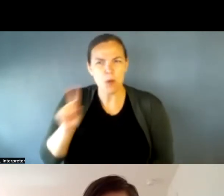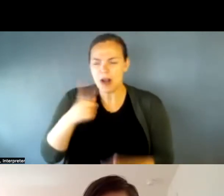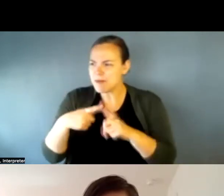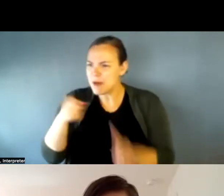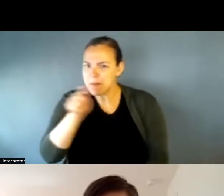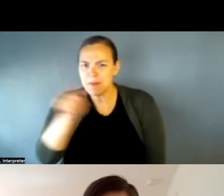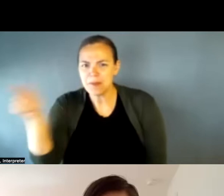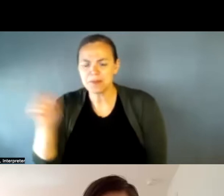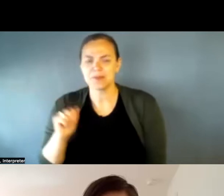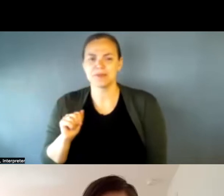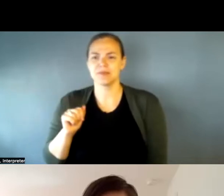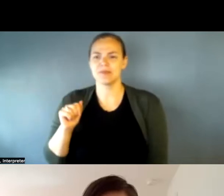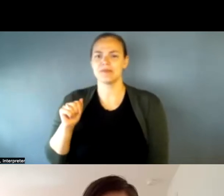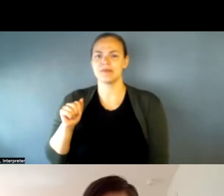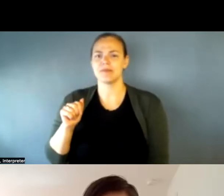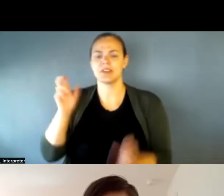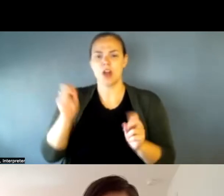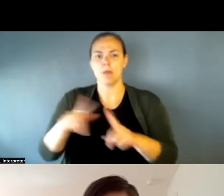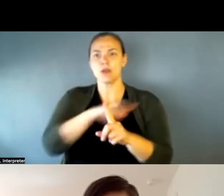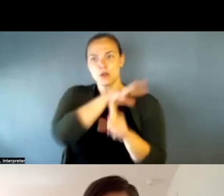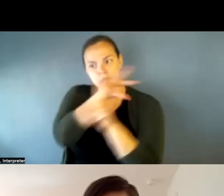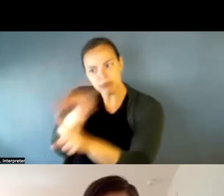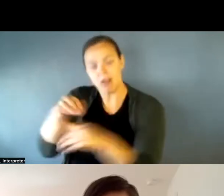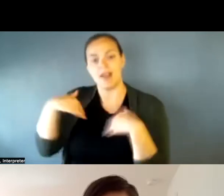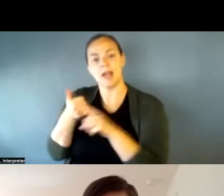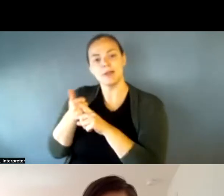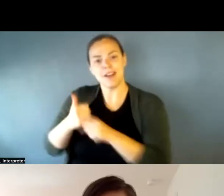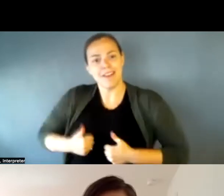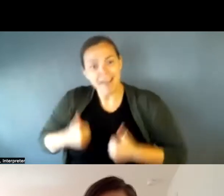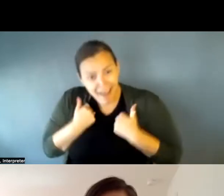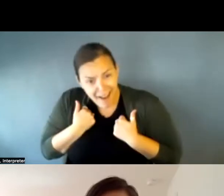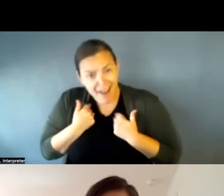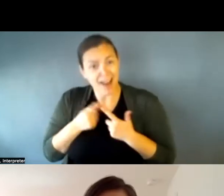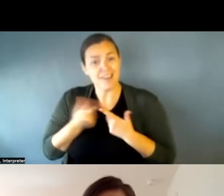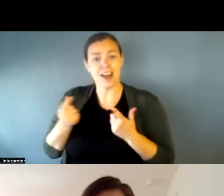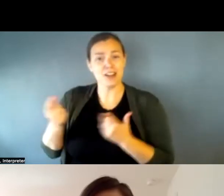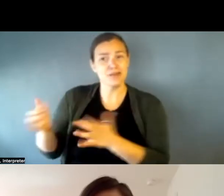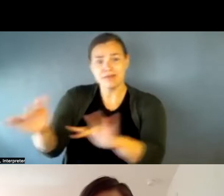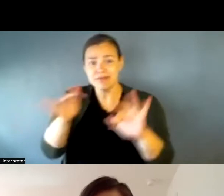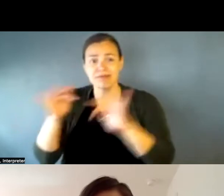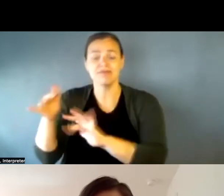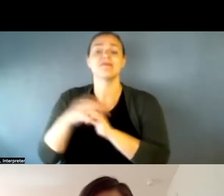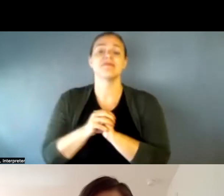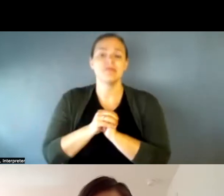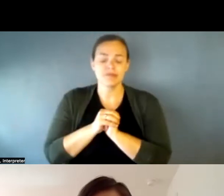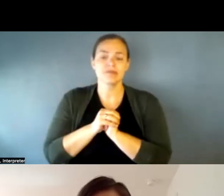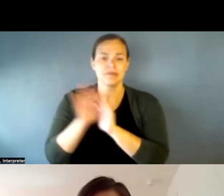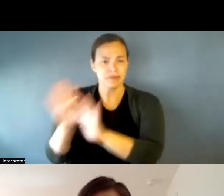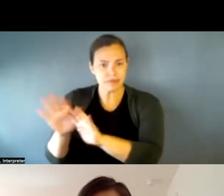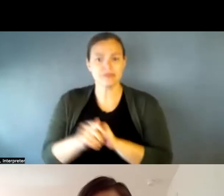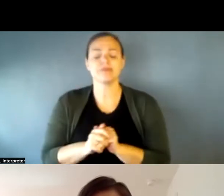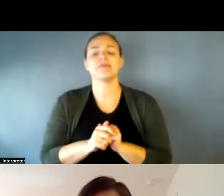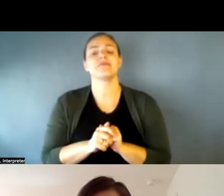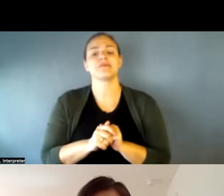just eliminate the animal as a living creature, and go about their business. Whereas, you